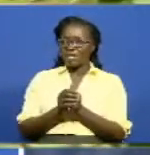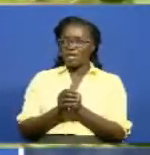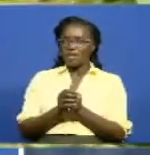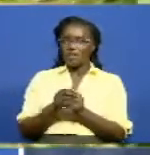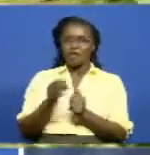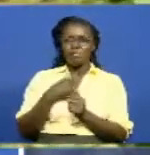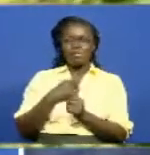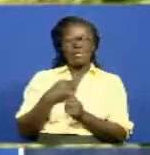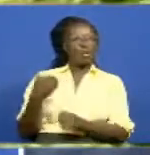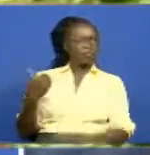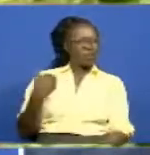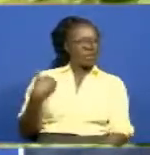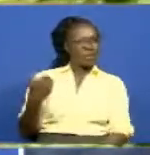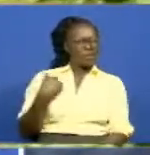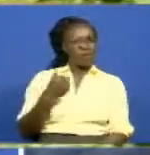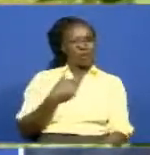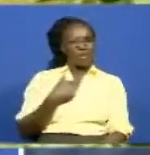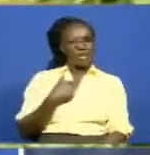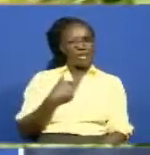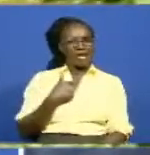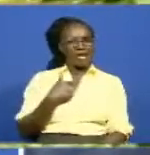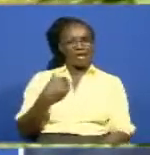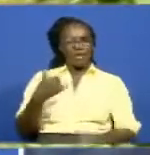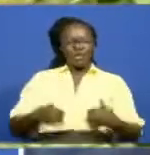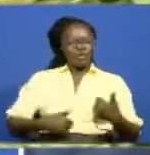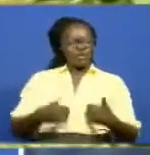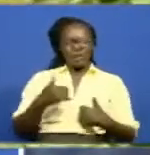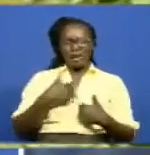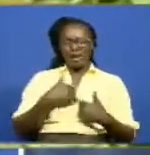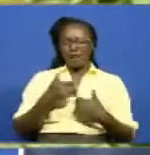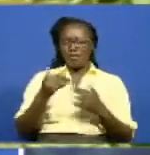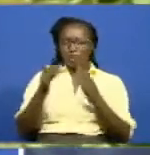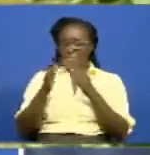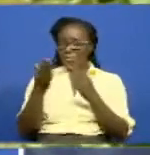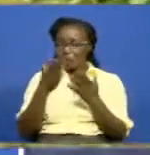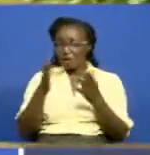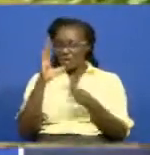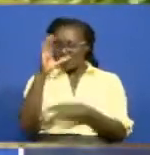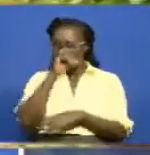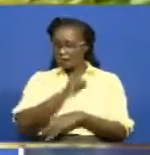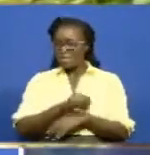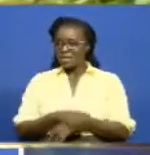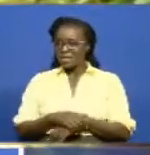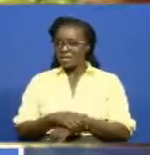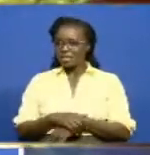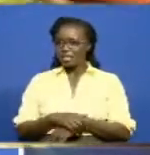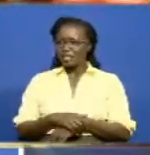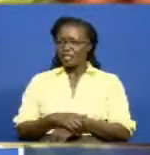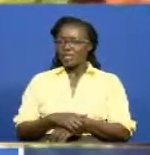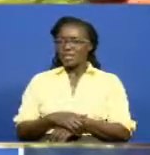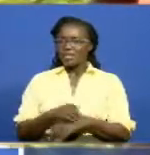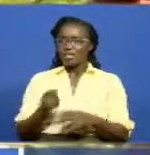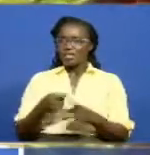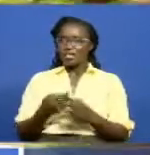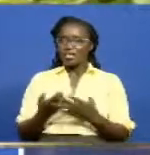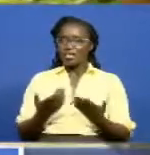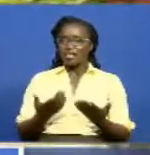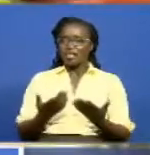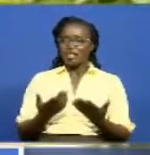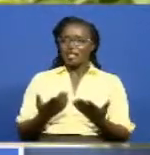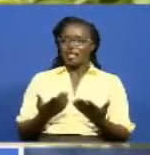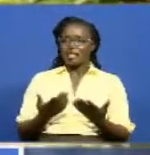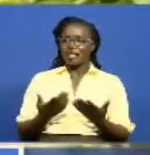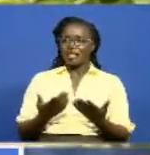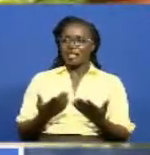By the way, sina rakwa hiyo boma lakini hizo tu alafu hawa ameweka mimi sana sana kitu ananisumbua hawa